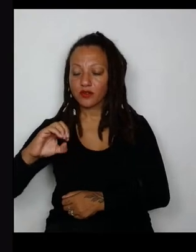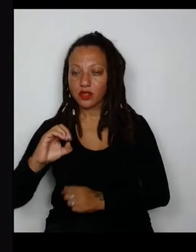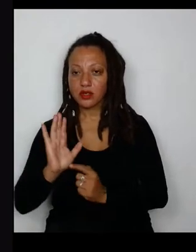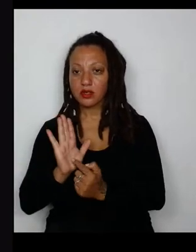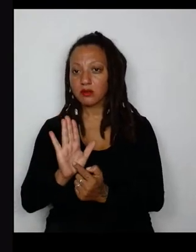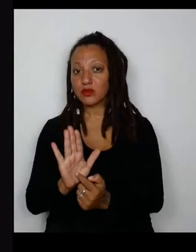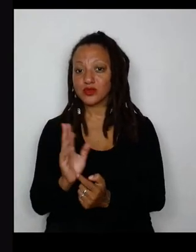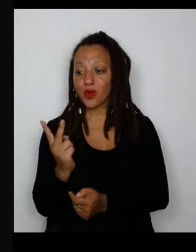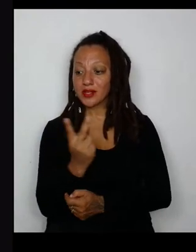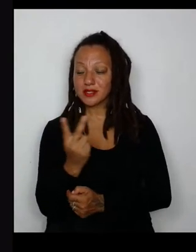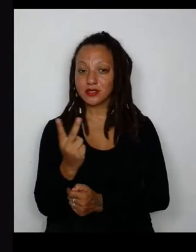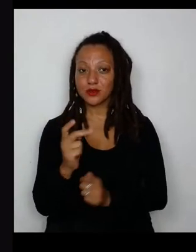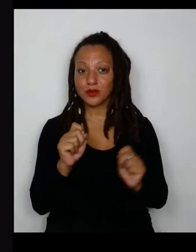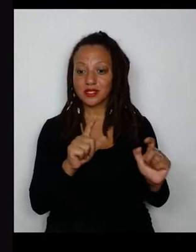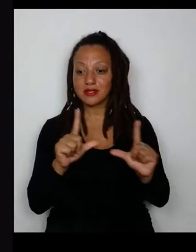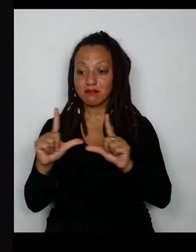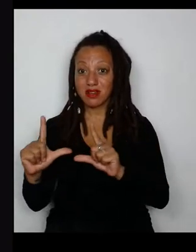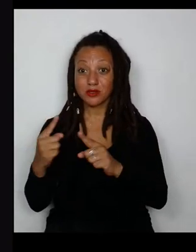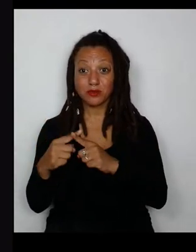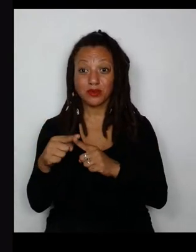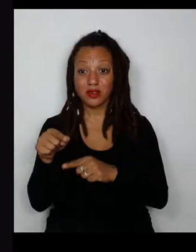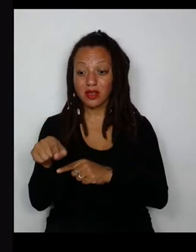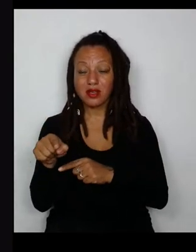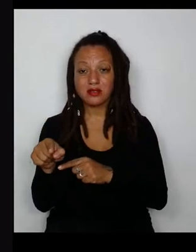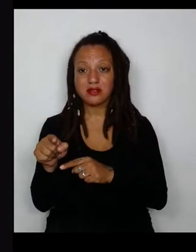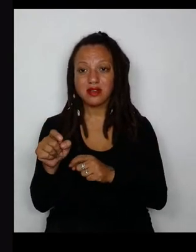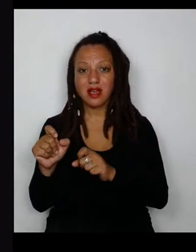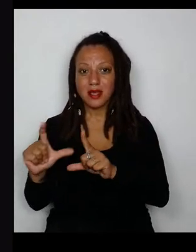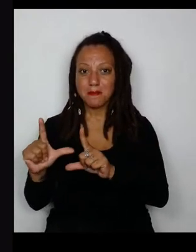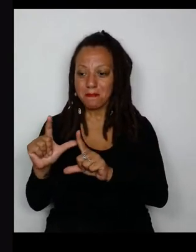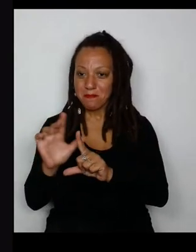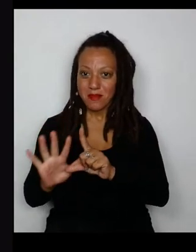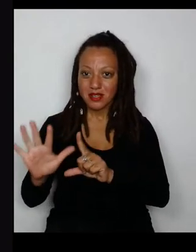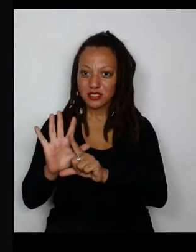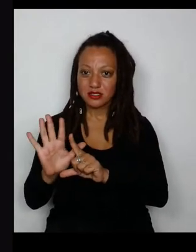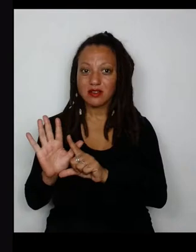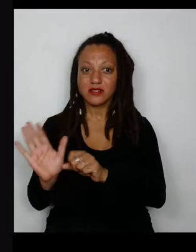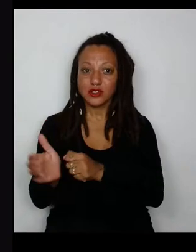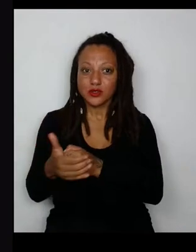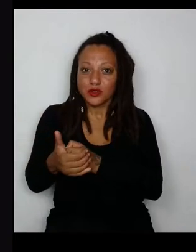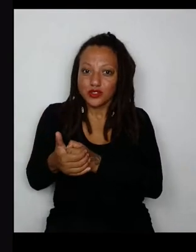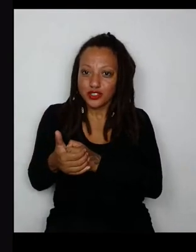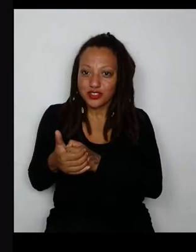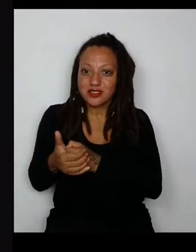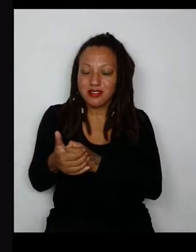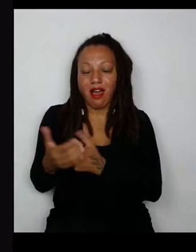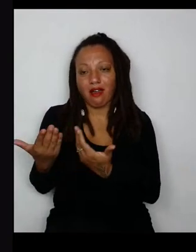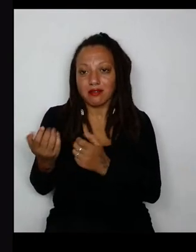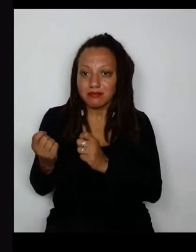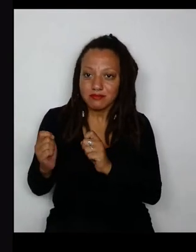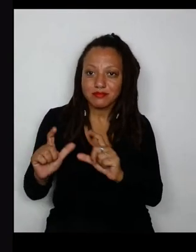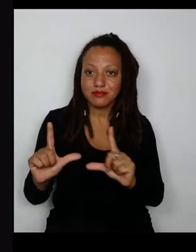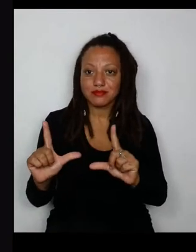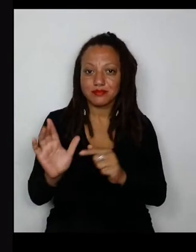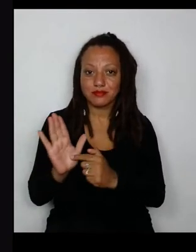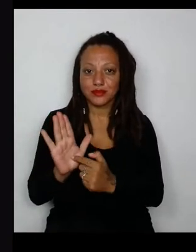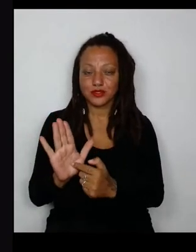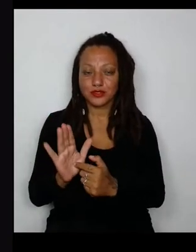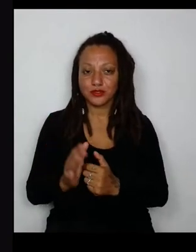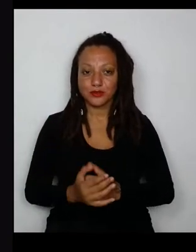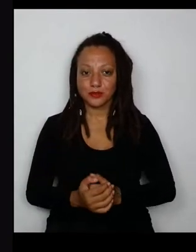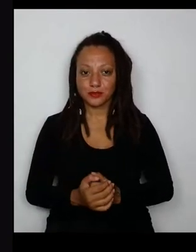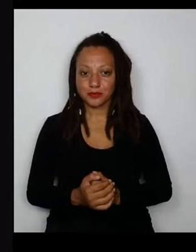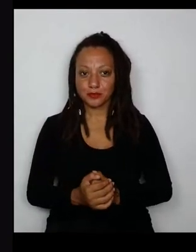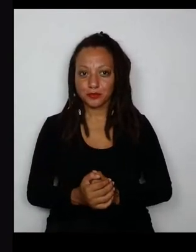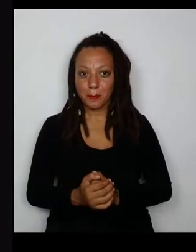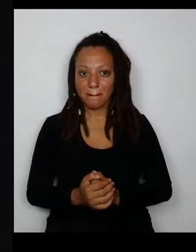90s we saw those two figures that were hidden on the left and on the right hand side of